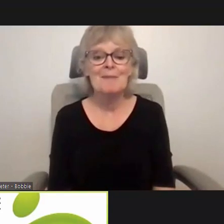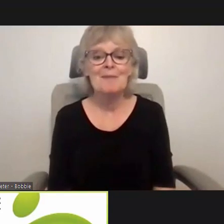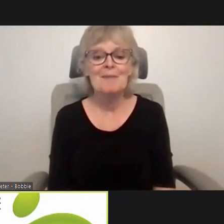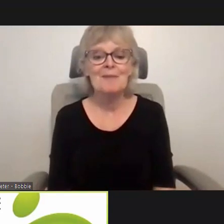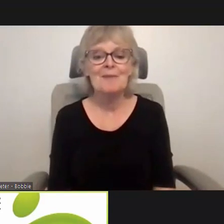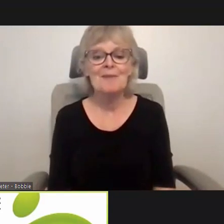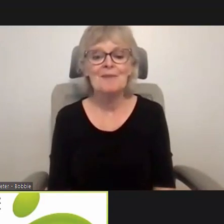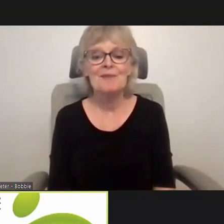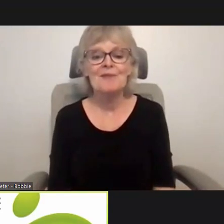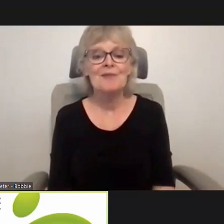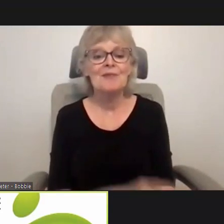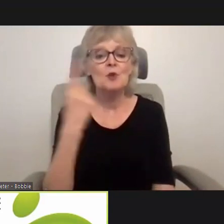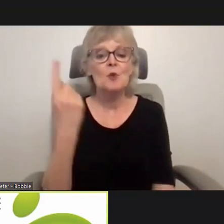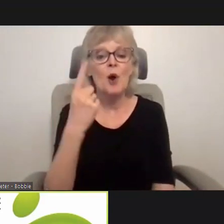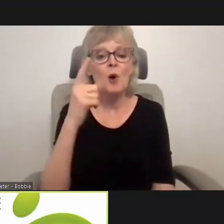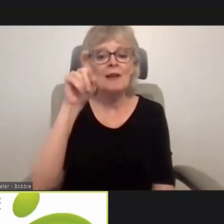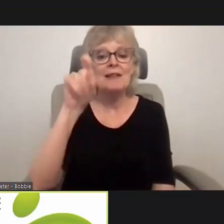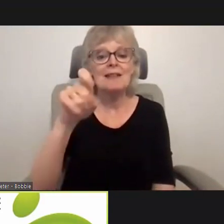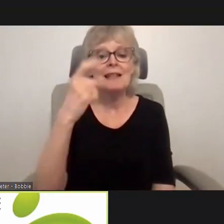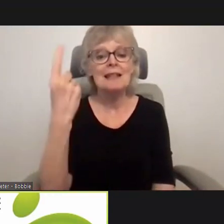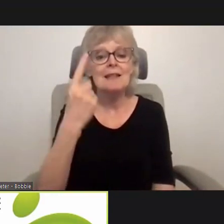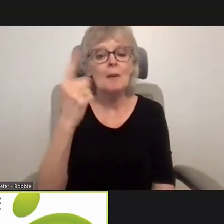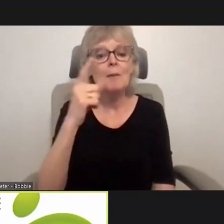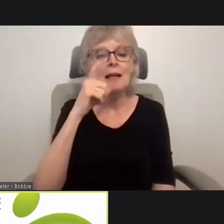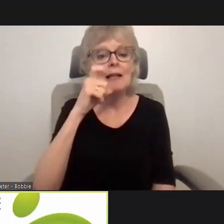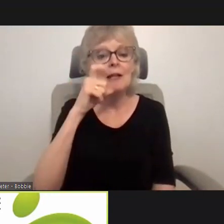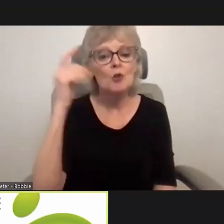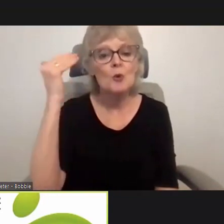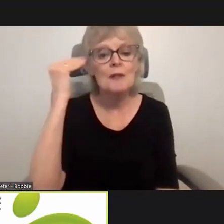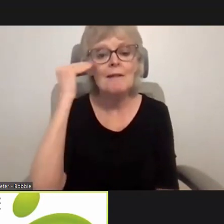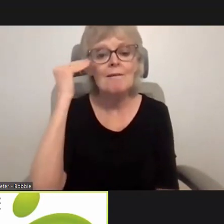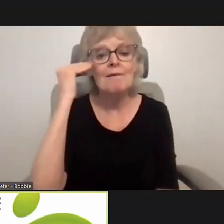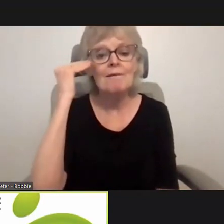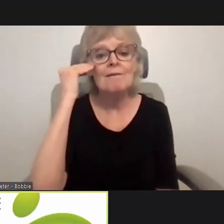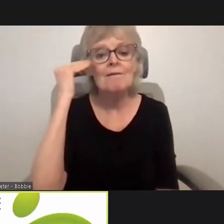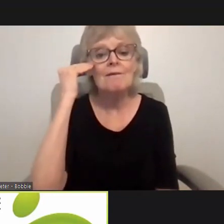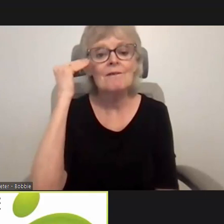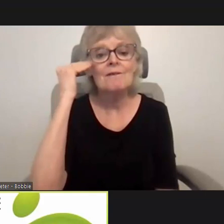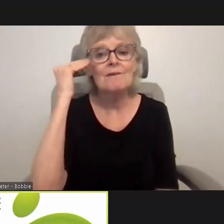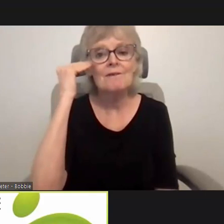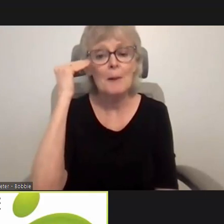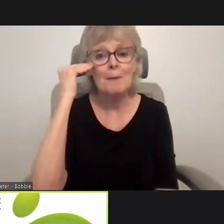you really do need someone who is familiar with